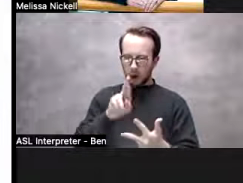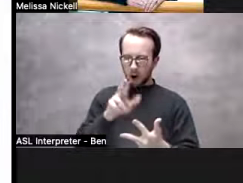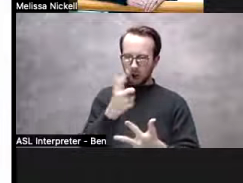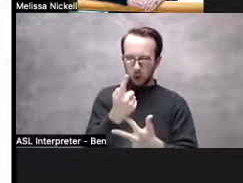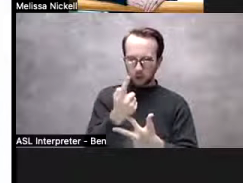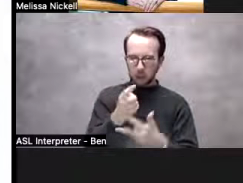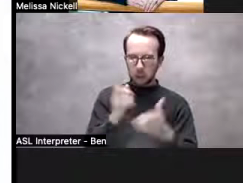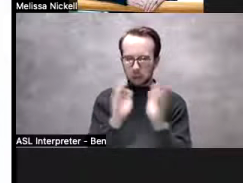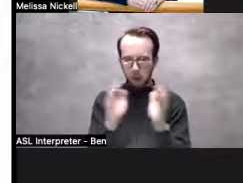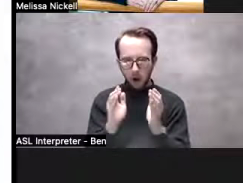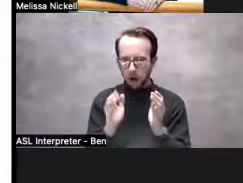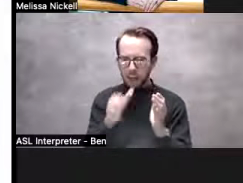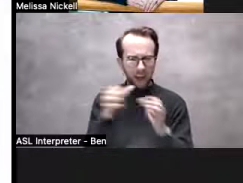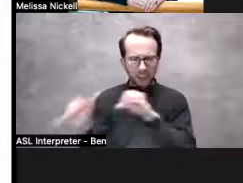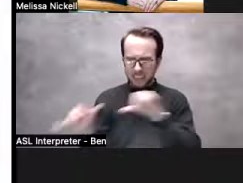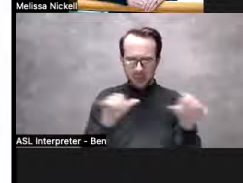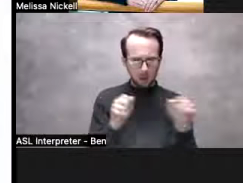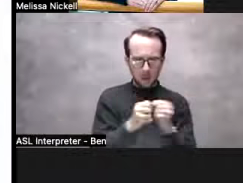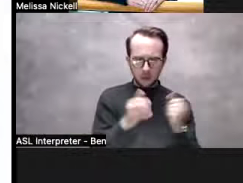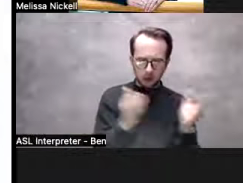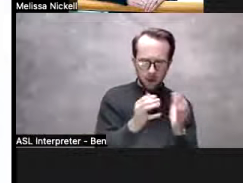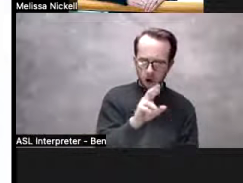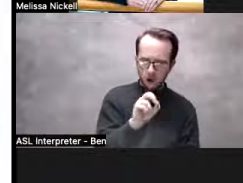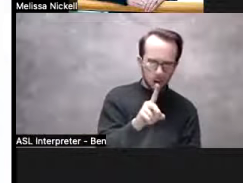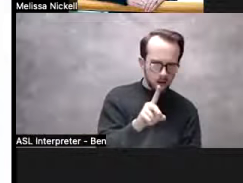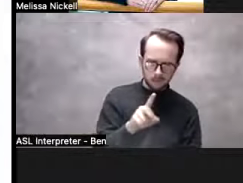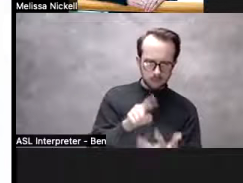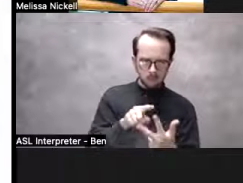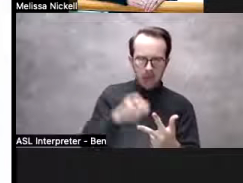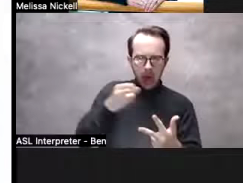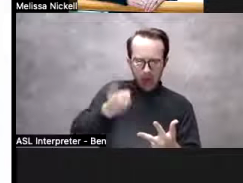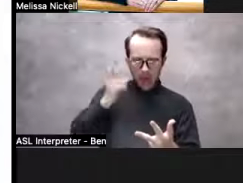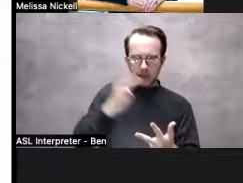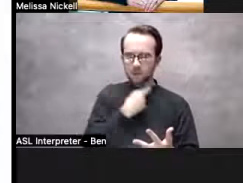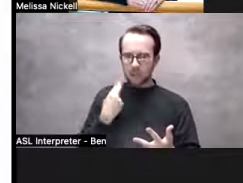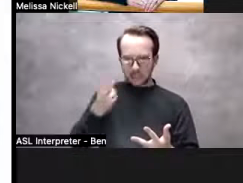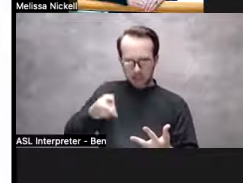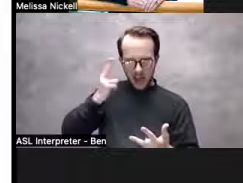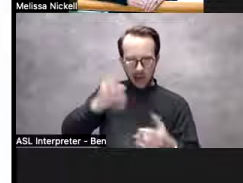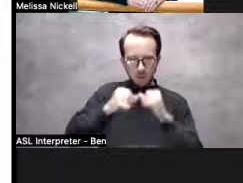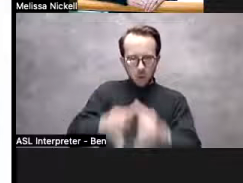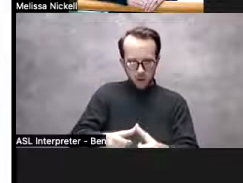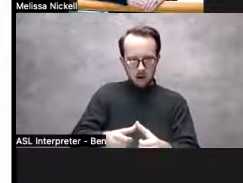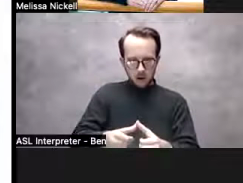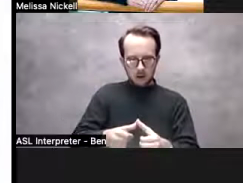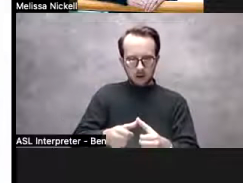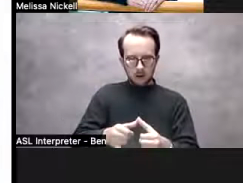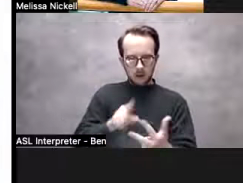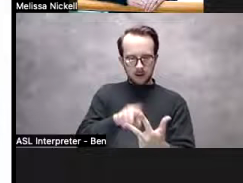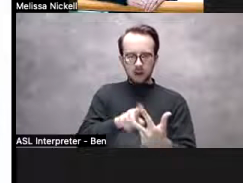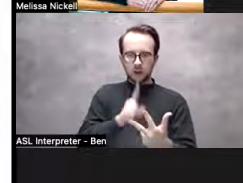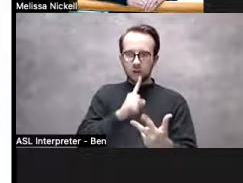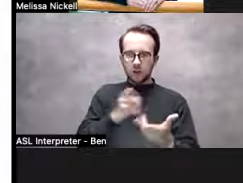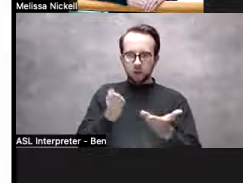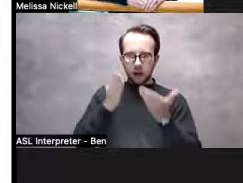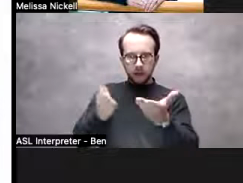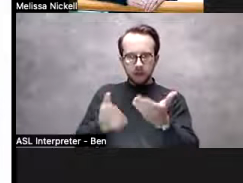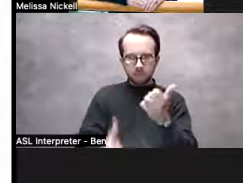considered a small R01. They're high risk, high reward. These really are recommended more for